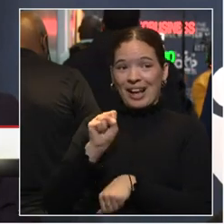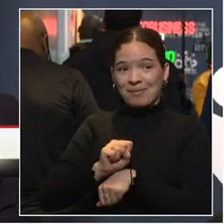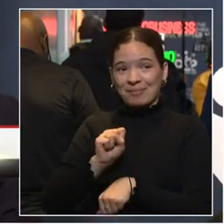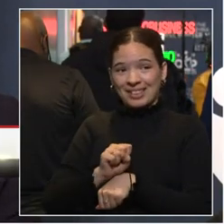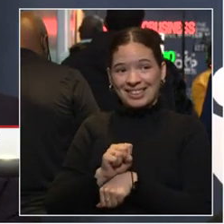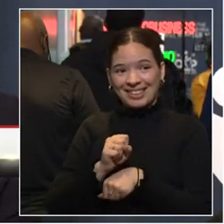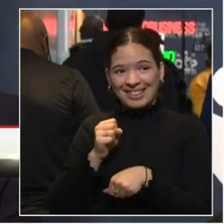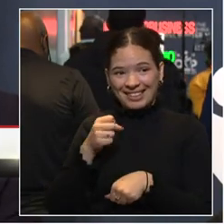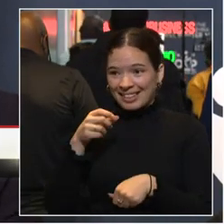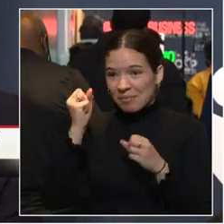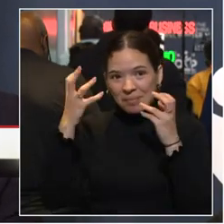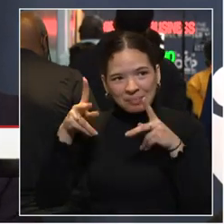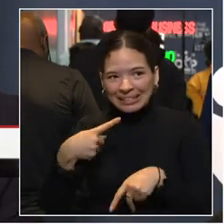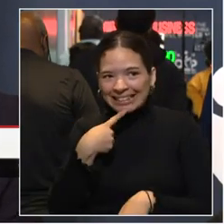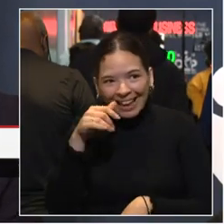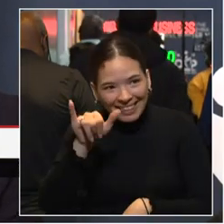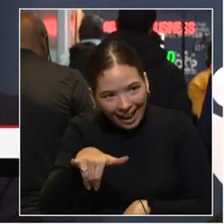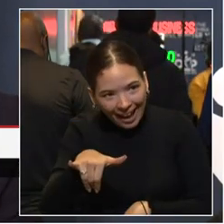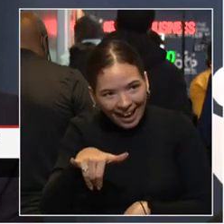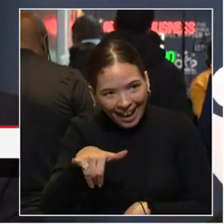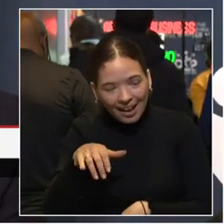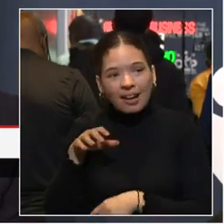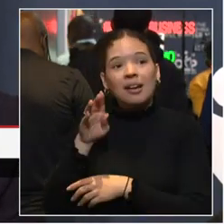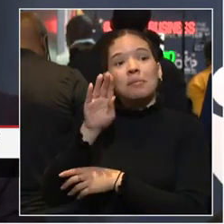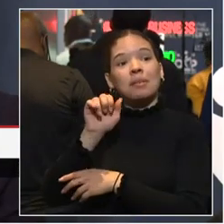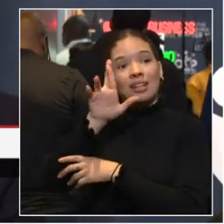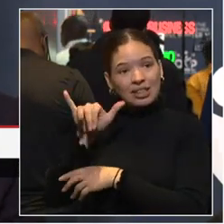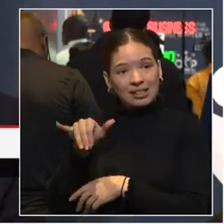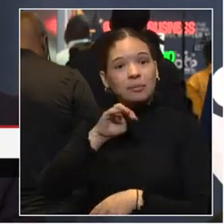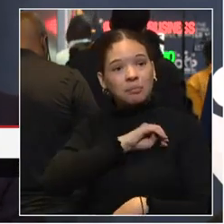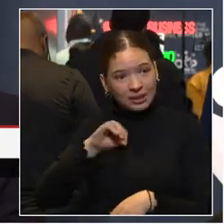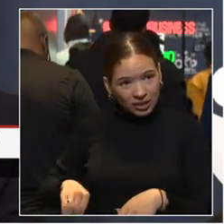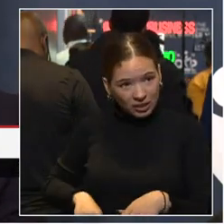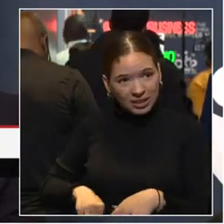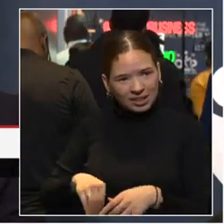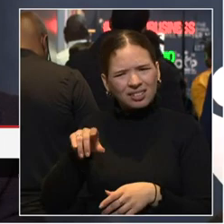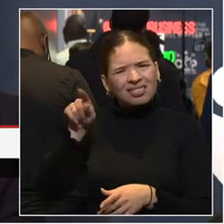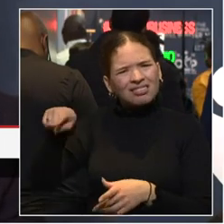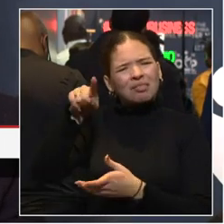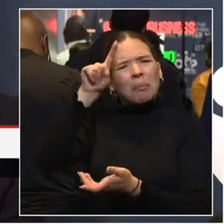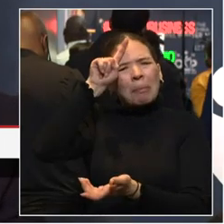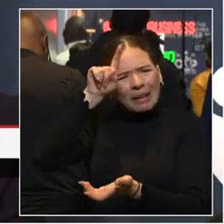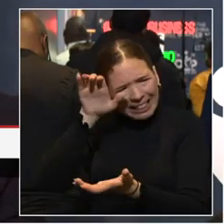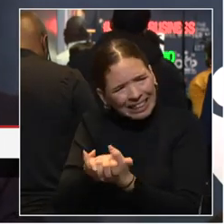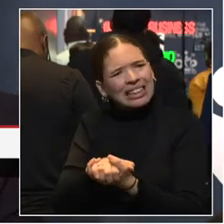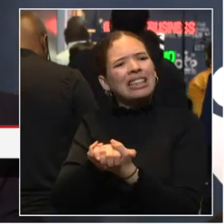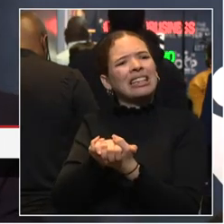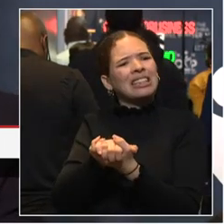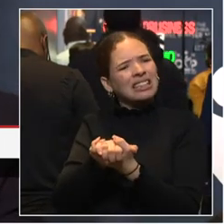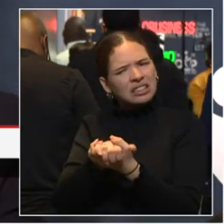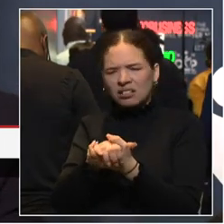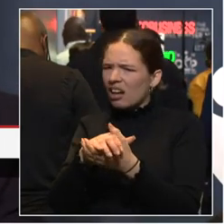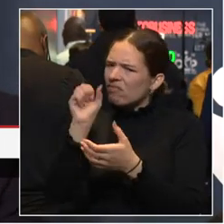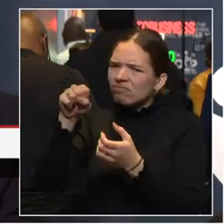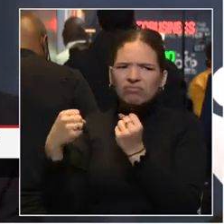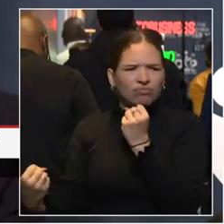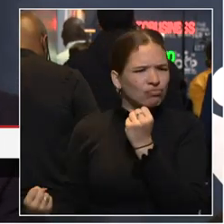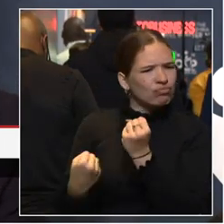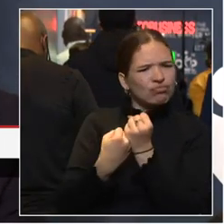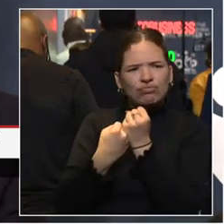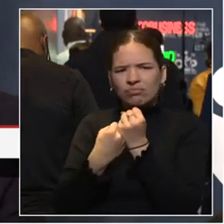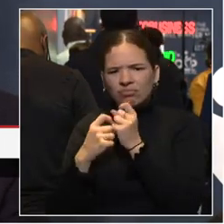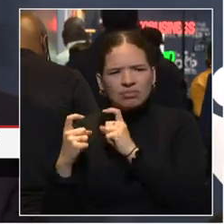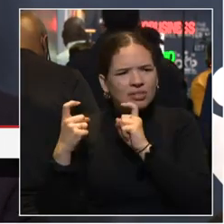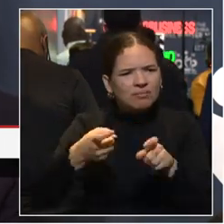mayor believed that we should pour into children, we should give them every advantage and let